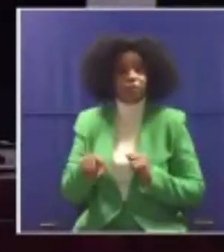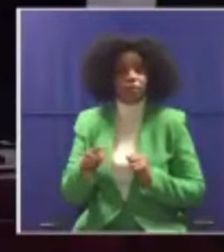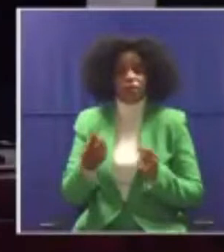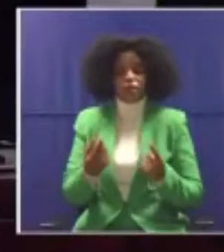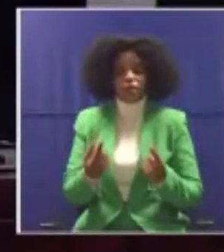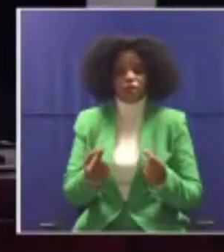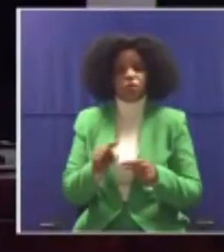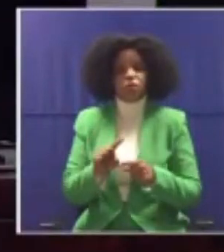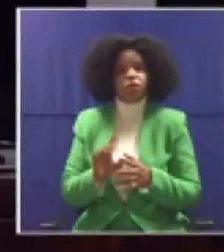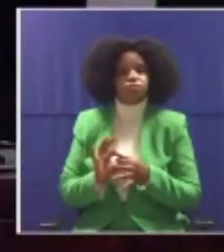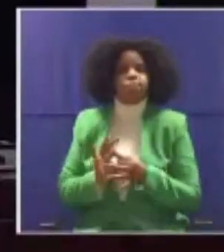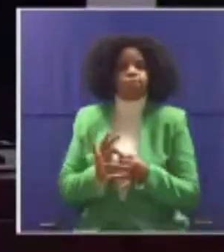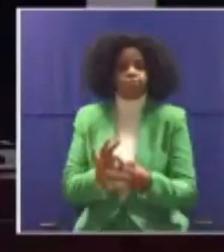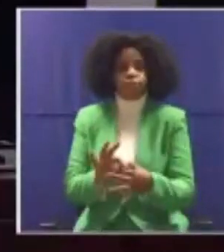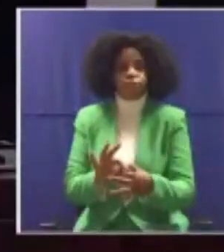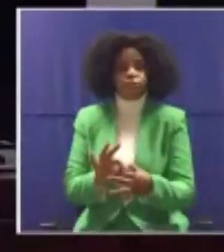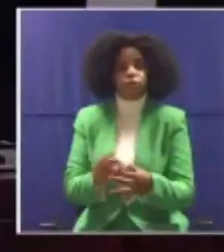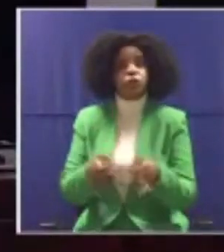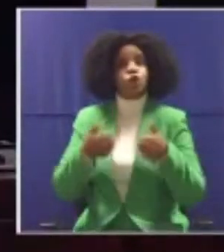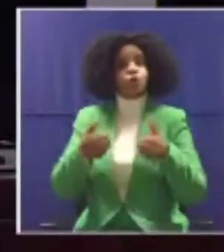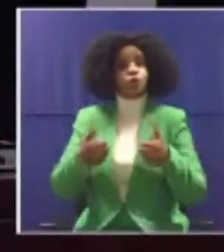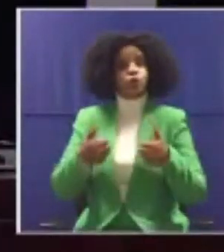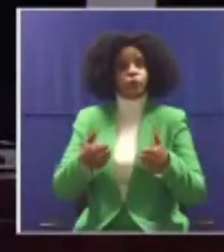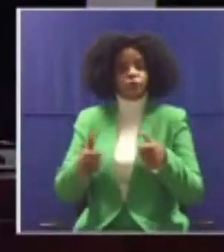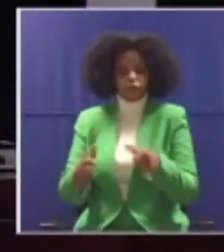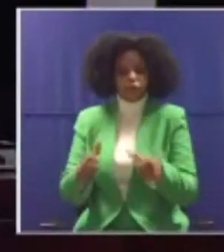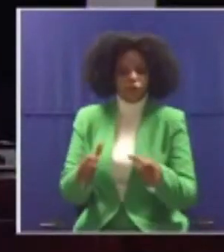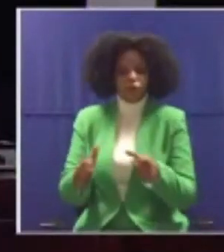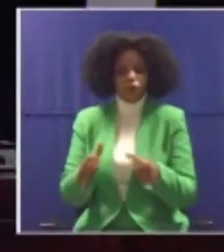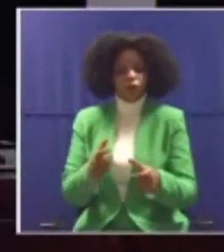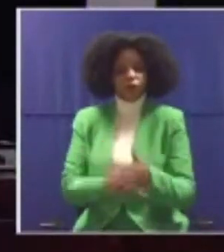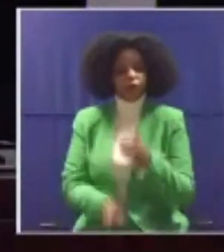governance with no tolerance for corruption.